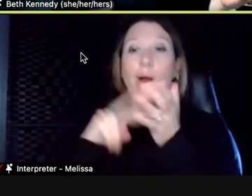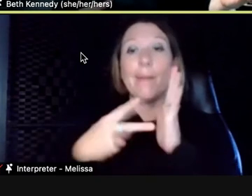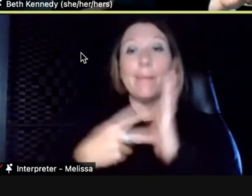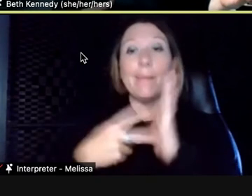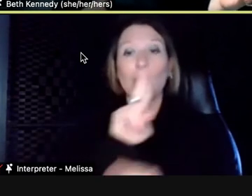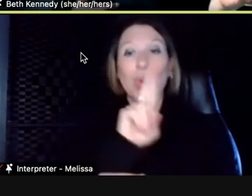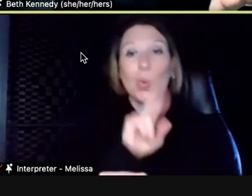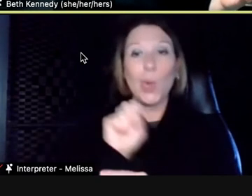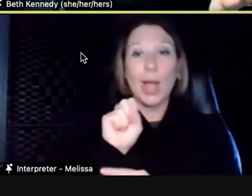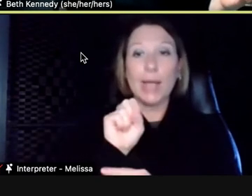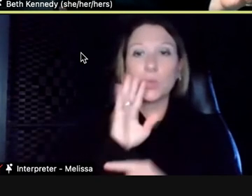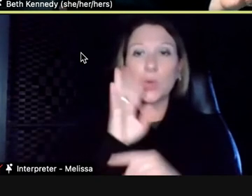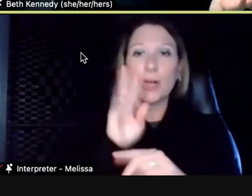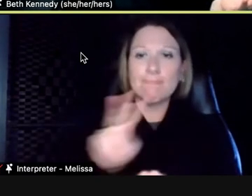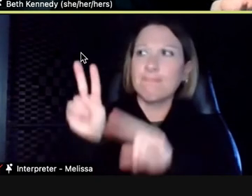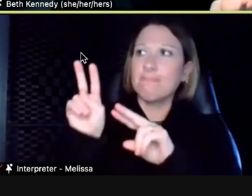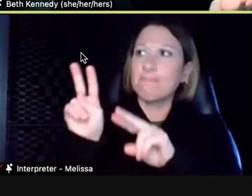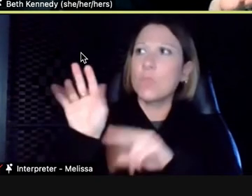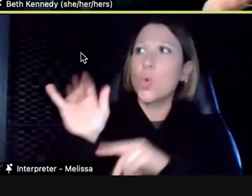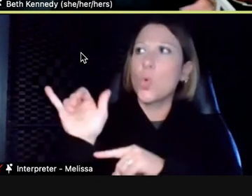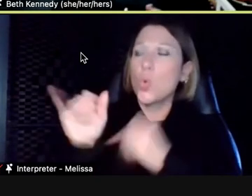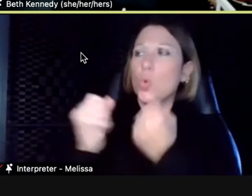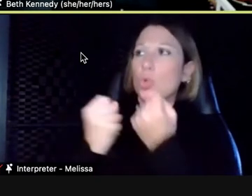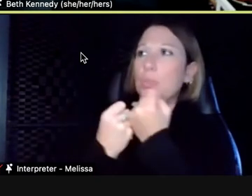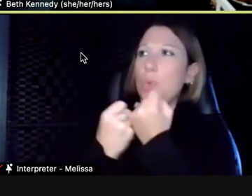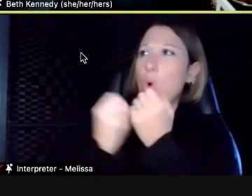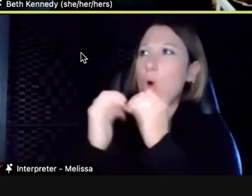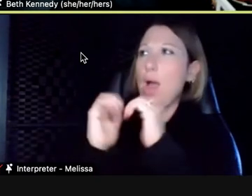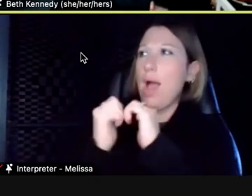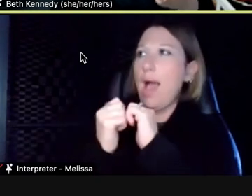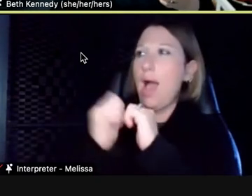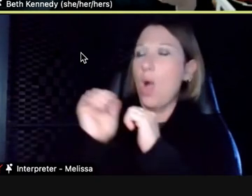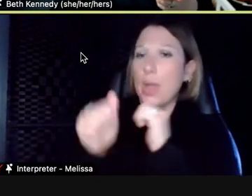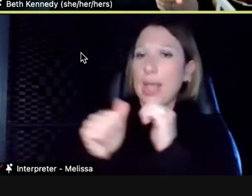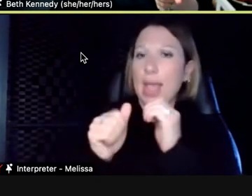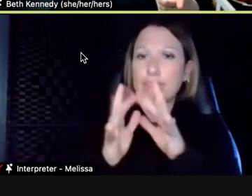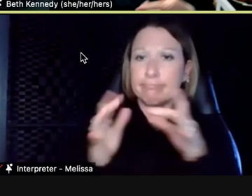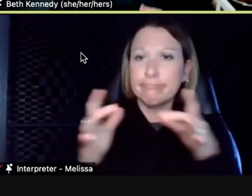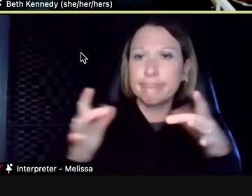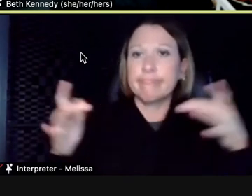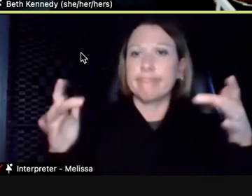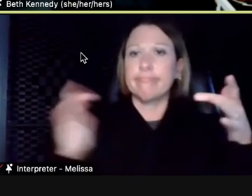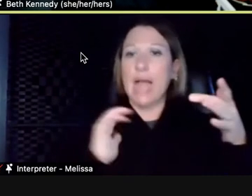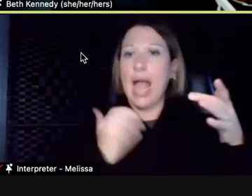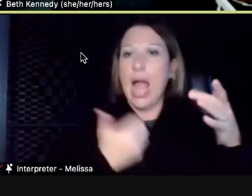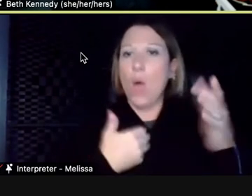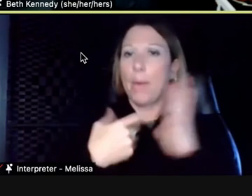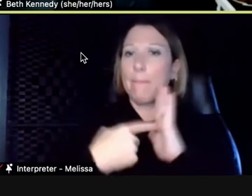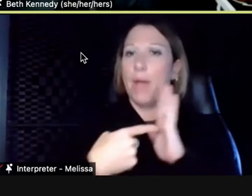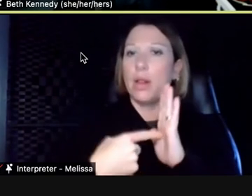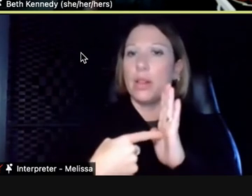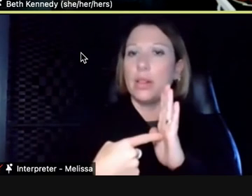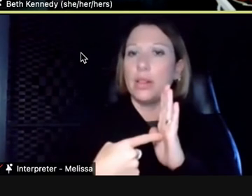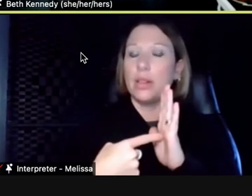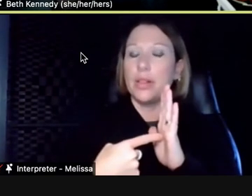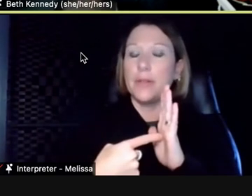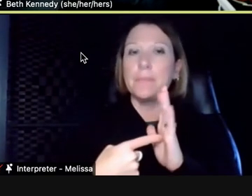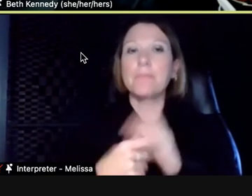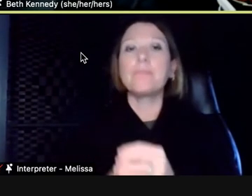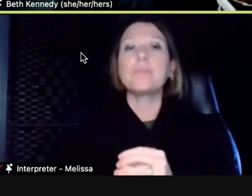help on how to grow this model in the United States. And that last bullet is one of the things that